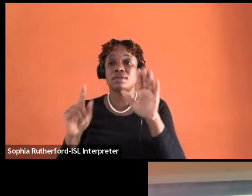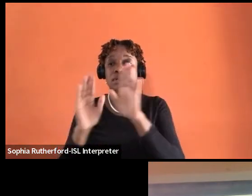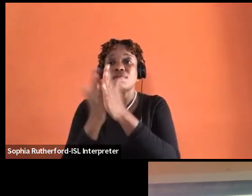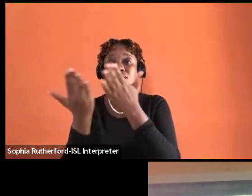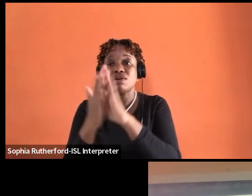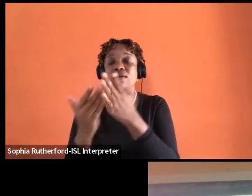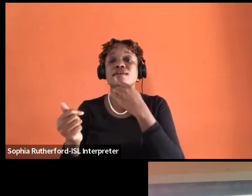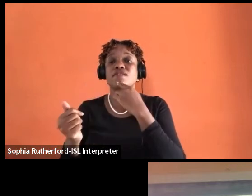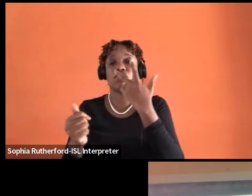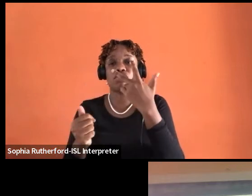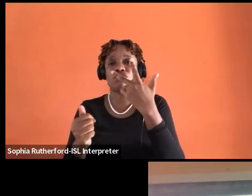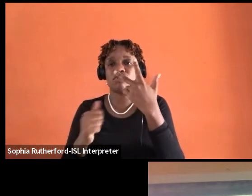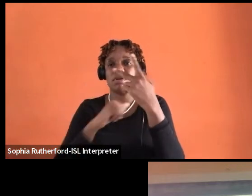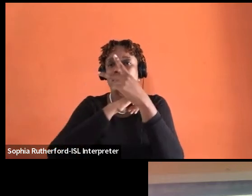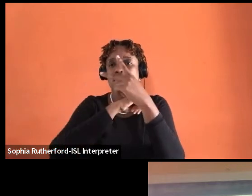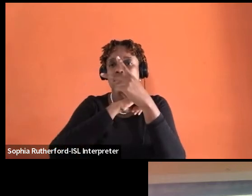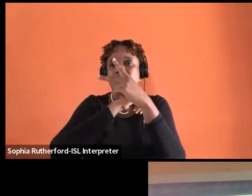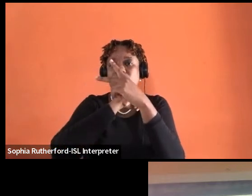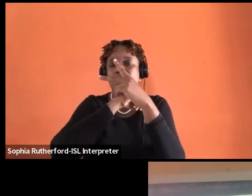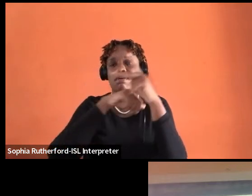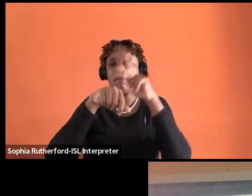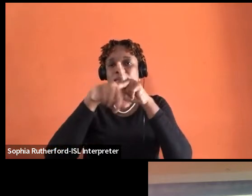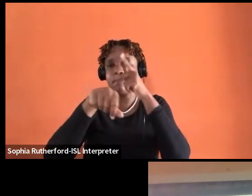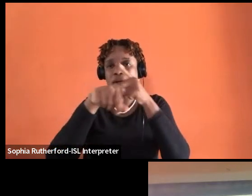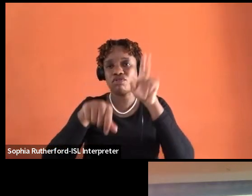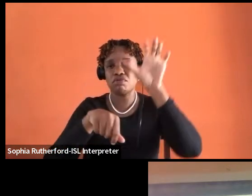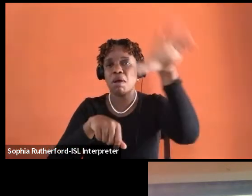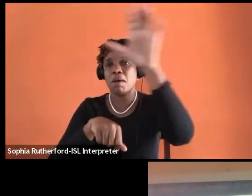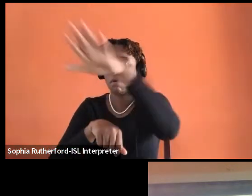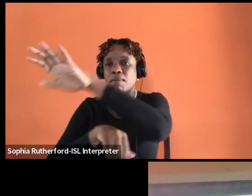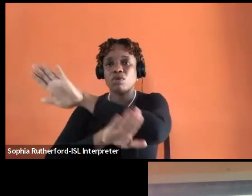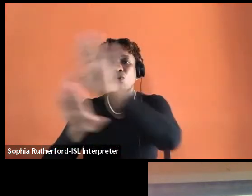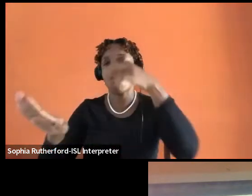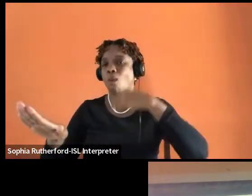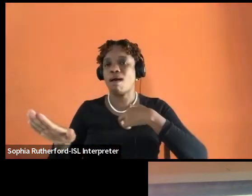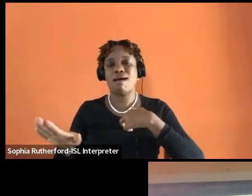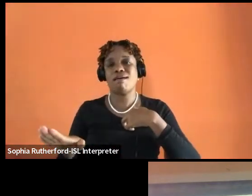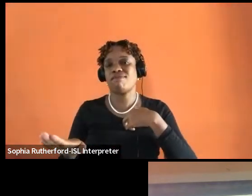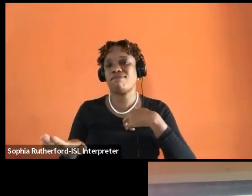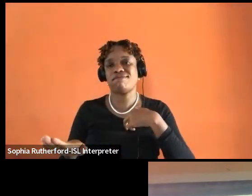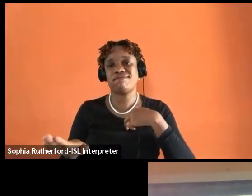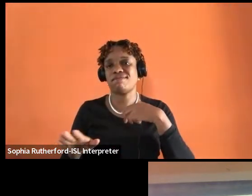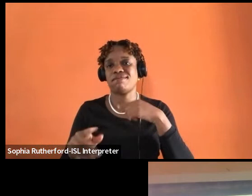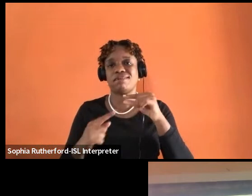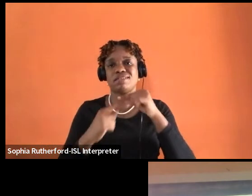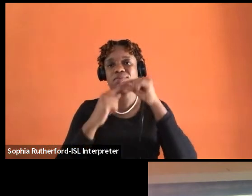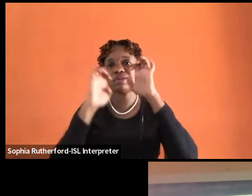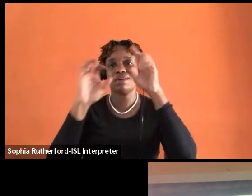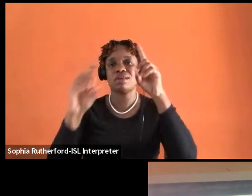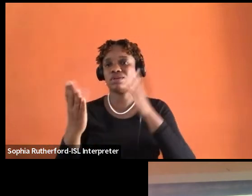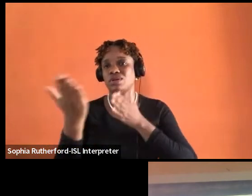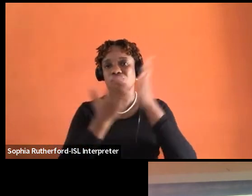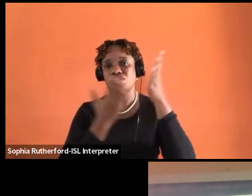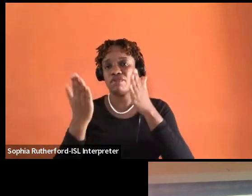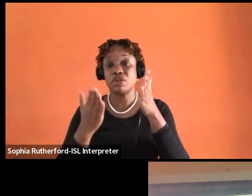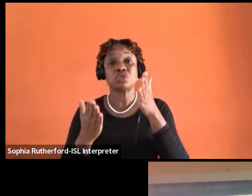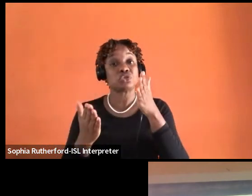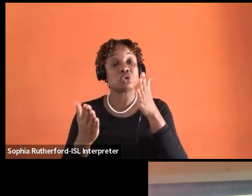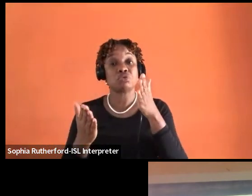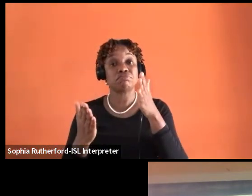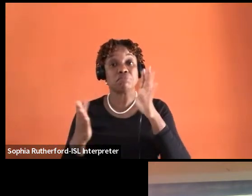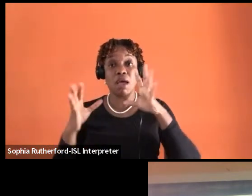3 parishes did not have that service. So I stand corrected if it is that it's otherwise.